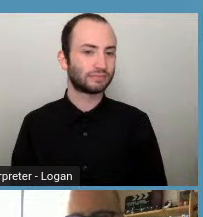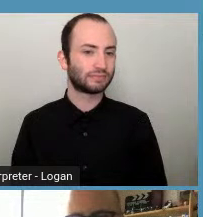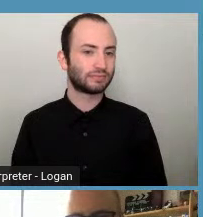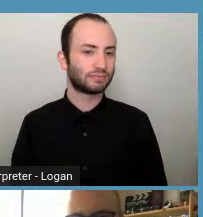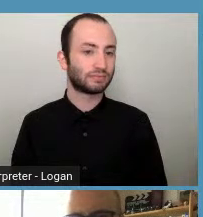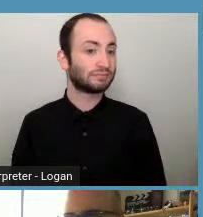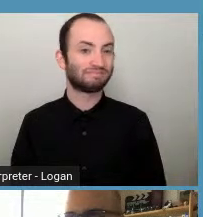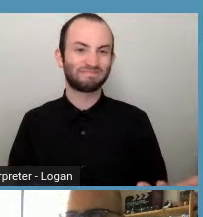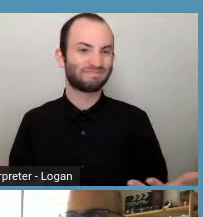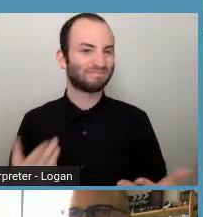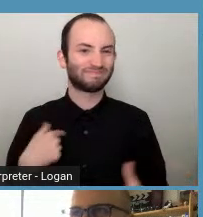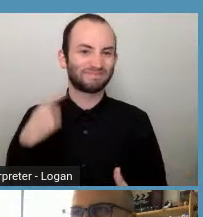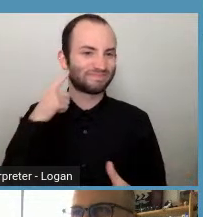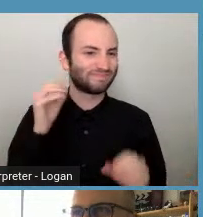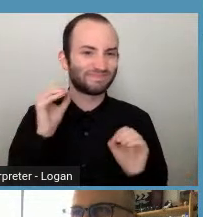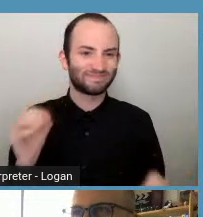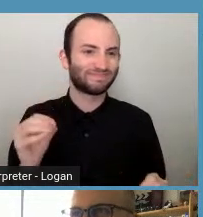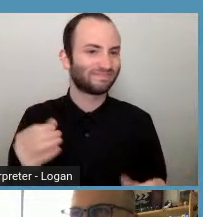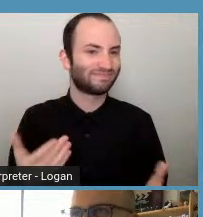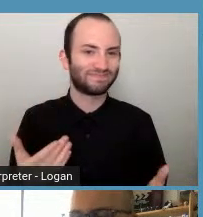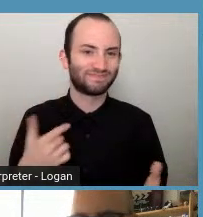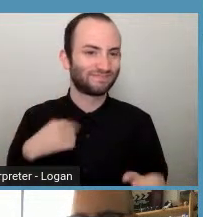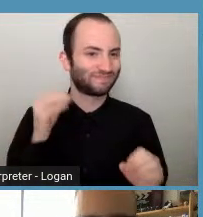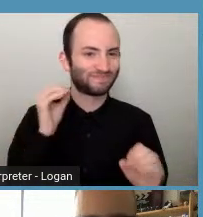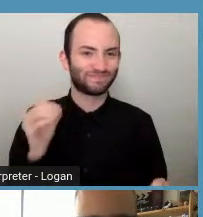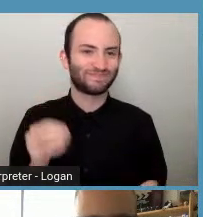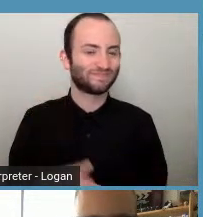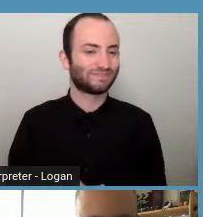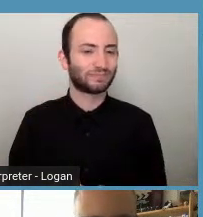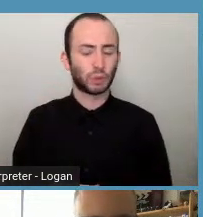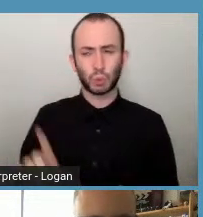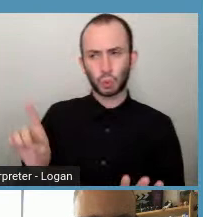I am not hearing it, if that's helpful. You're not hearing it? Okay, one second.